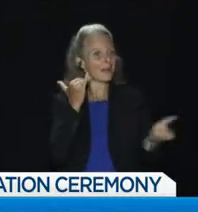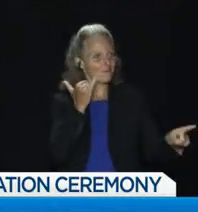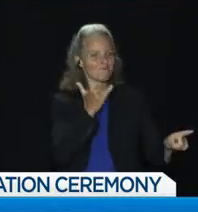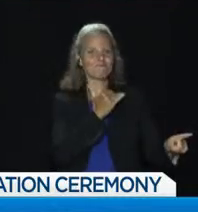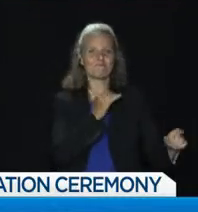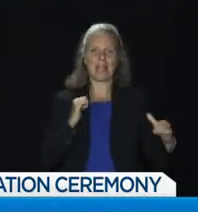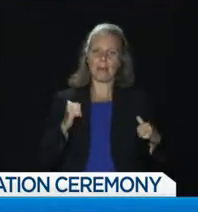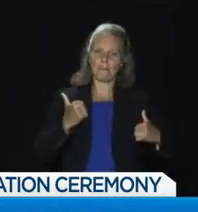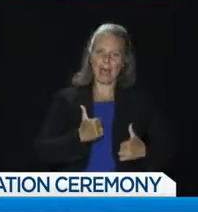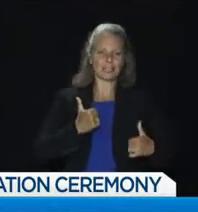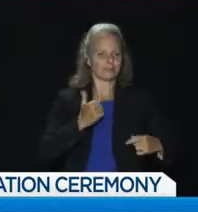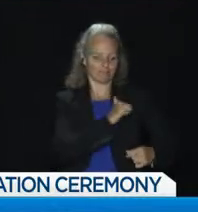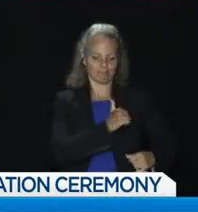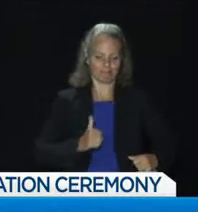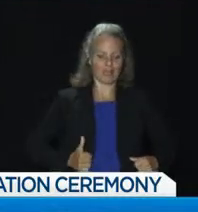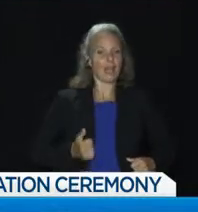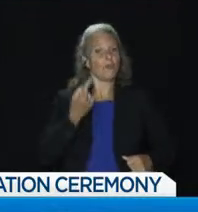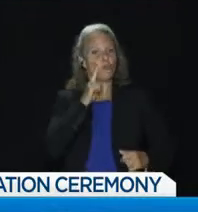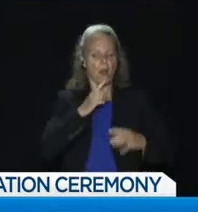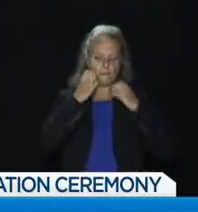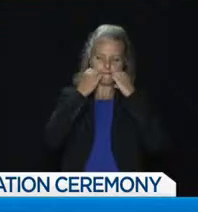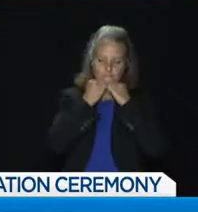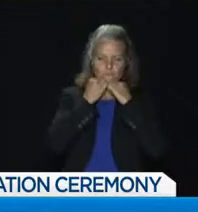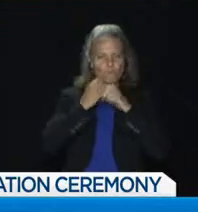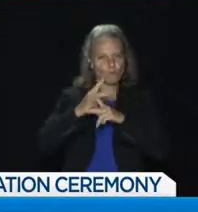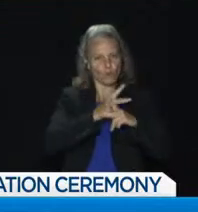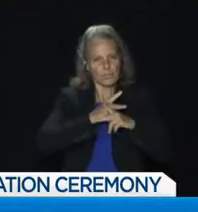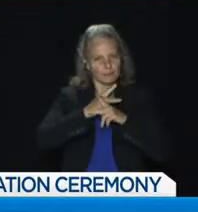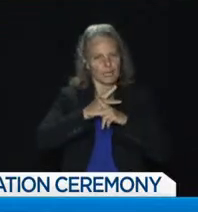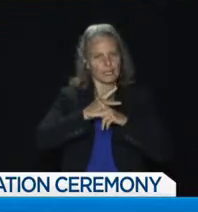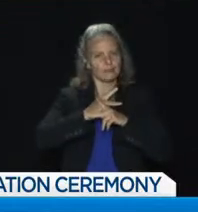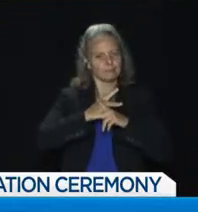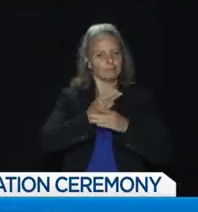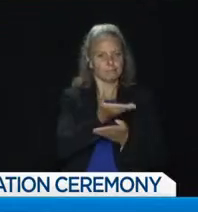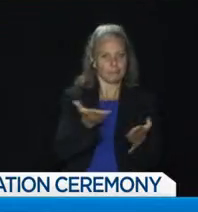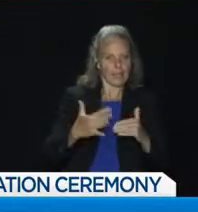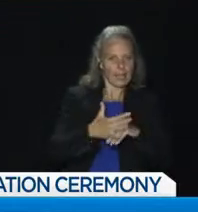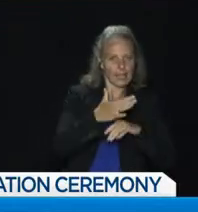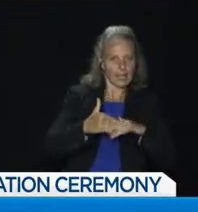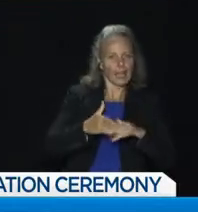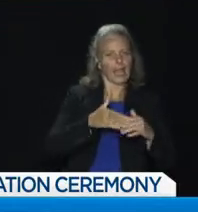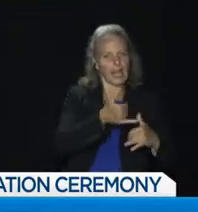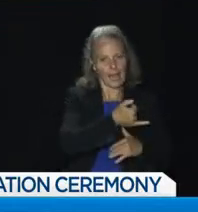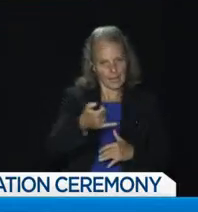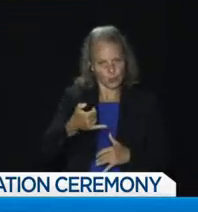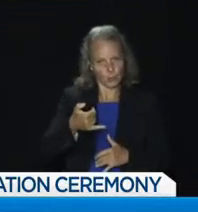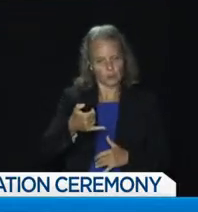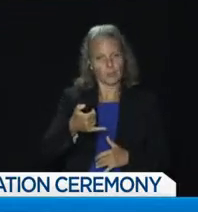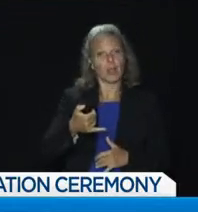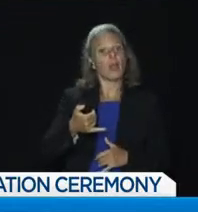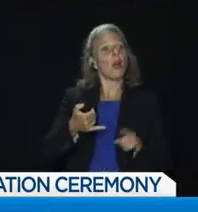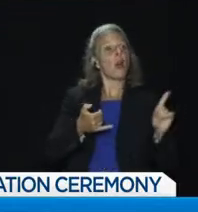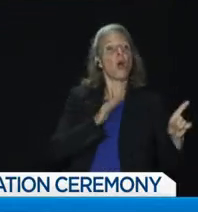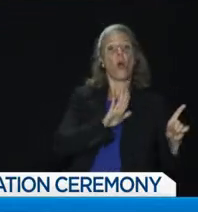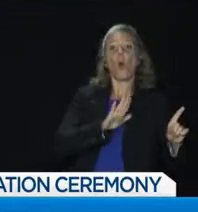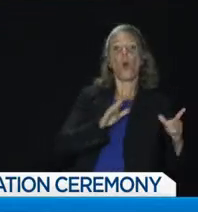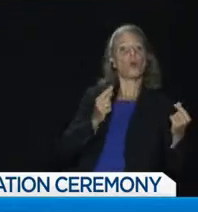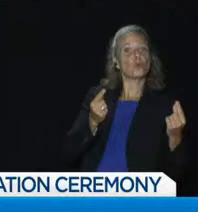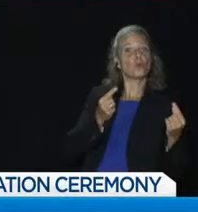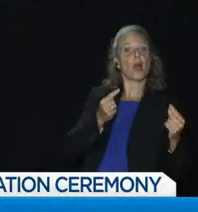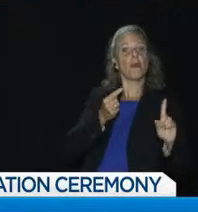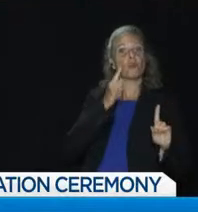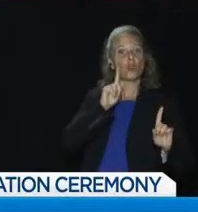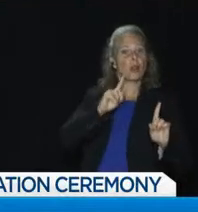Nunangat, and we will closely follow her commitment to the fight against climate change throughout the country. You remind